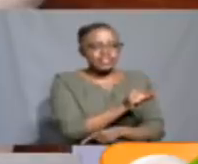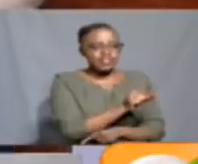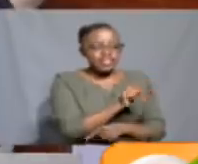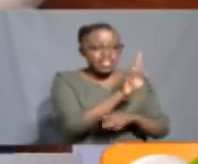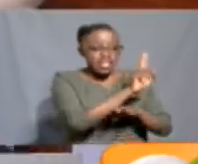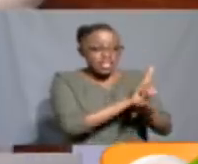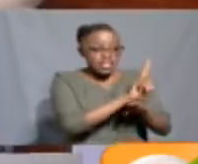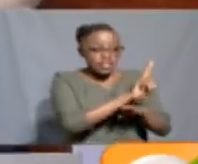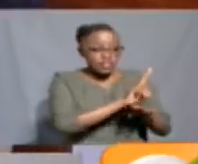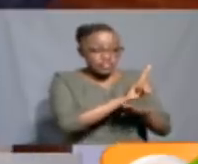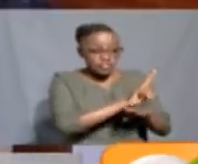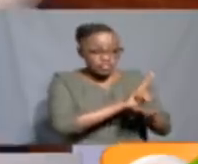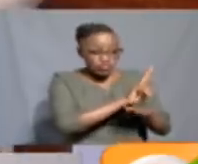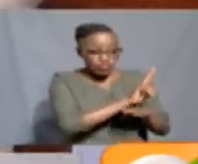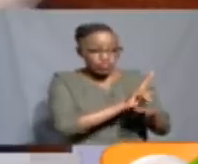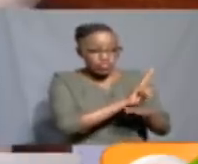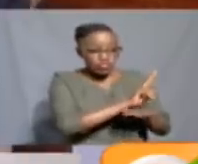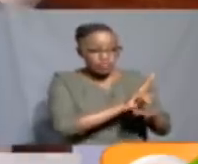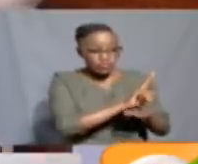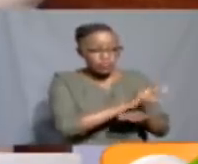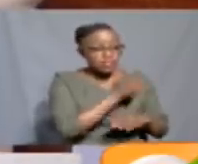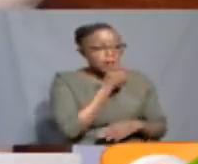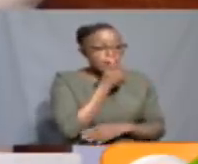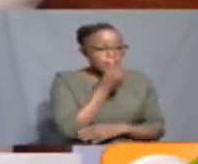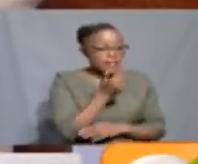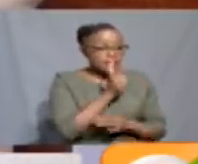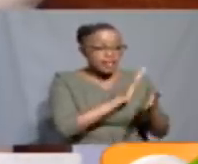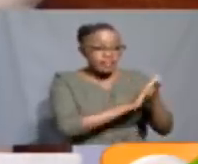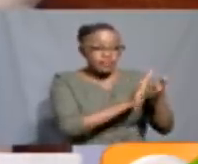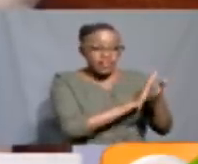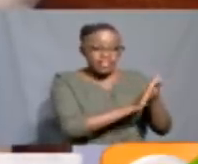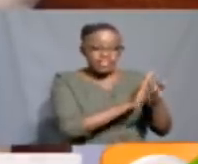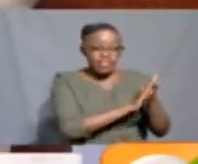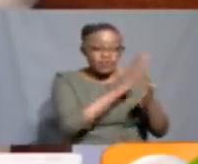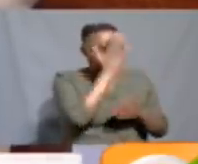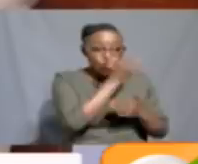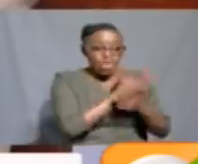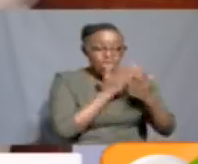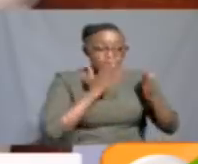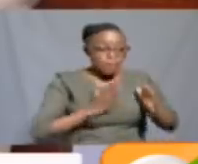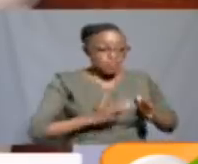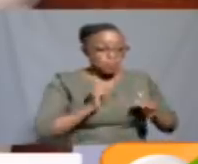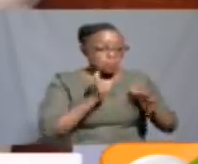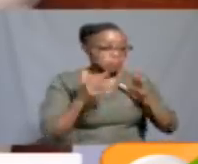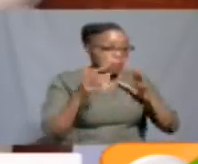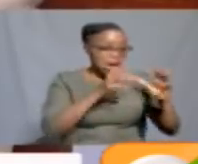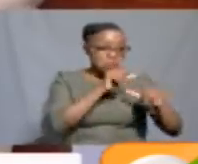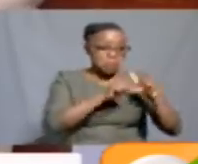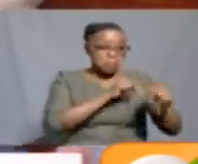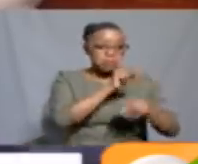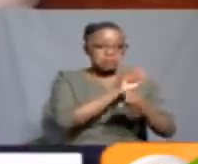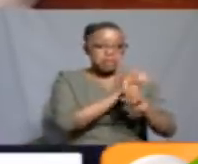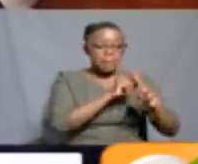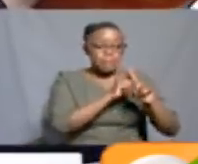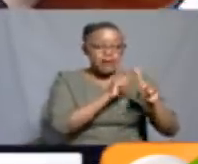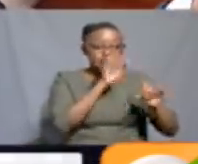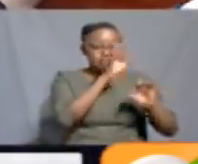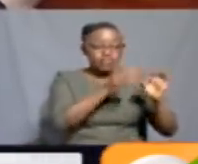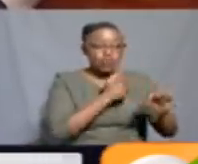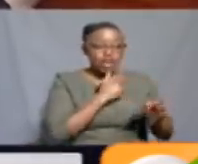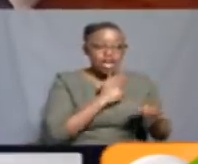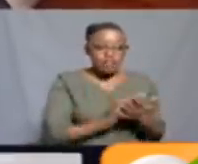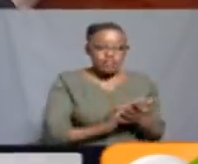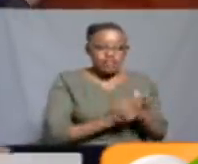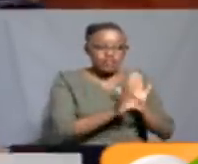using it harder, better, faster, so that nobody can argue about it. But if you're going to have, say,